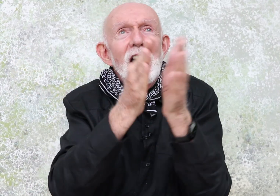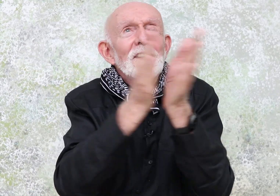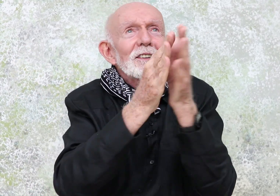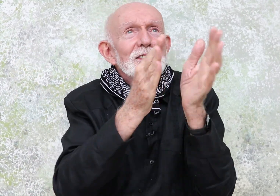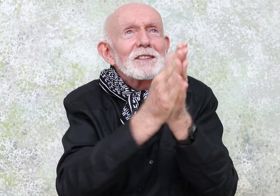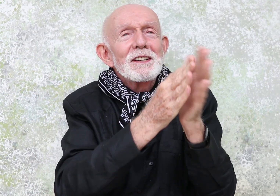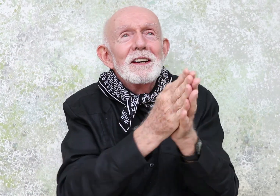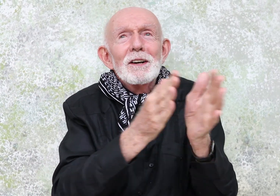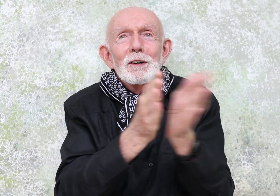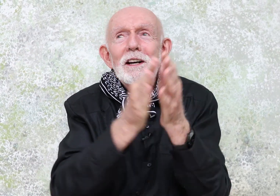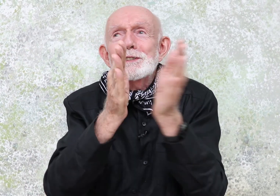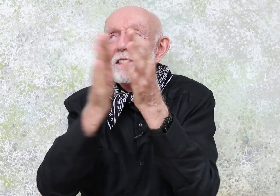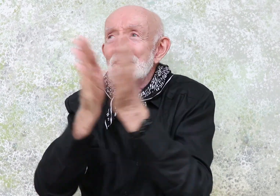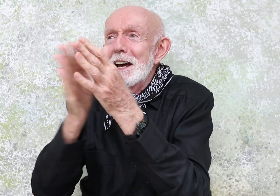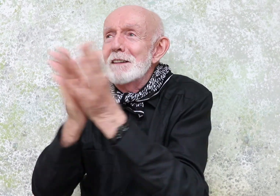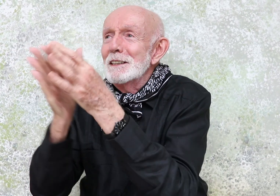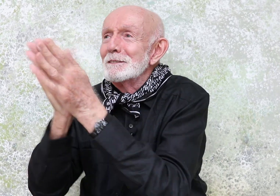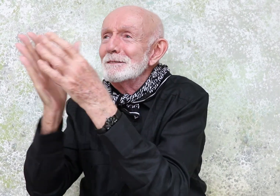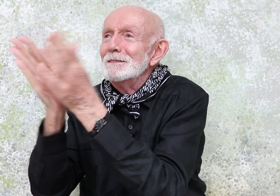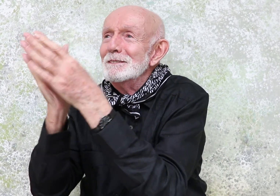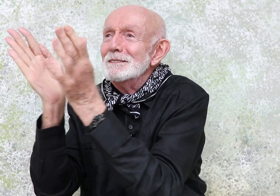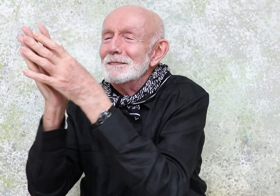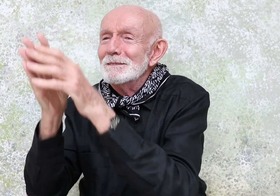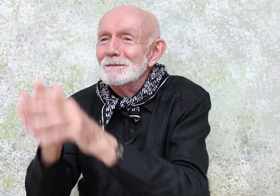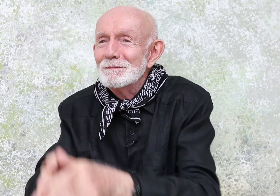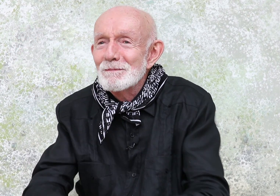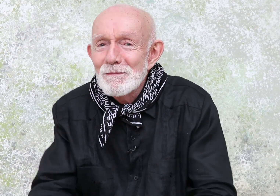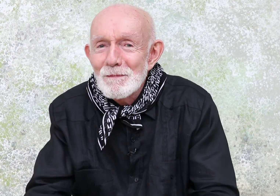Kiskadis, dogs, creatures of heaven.